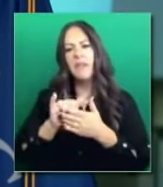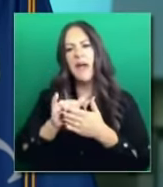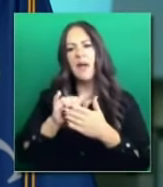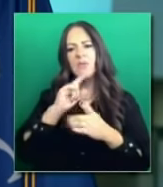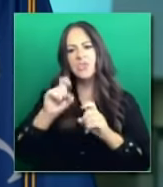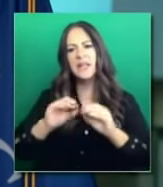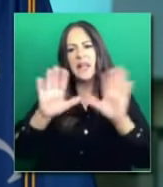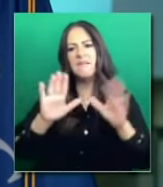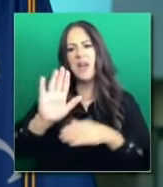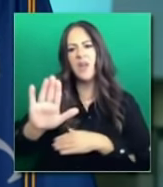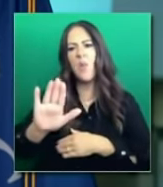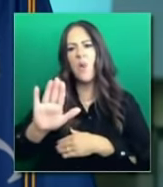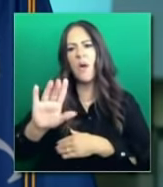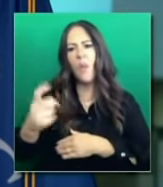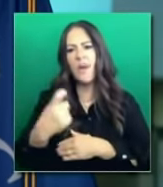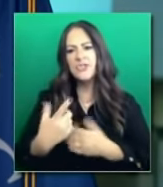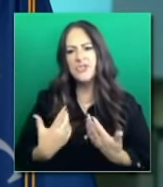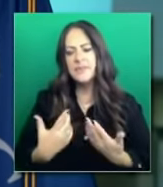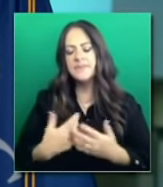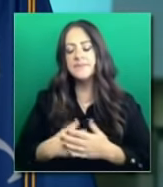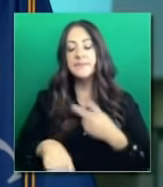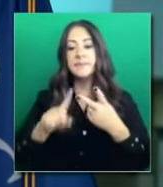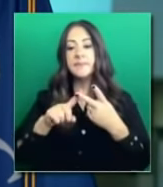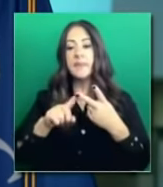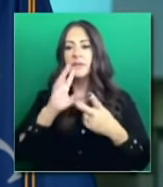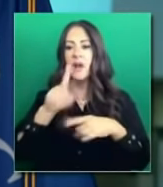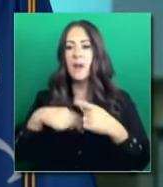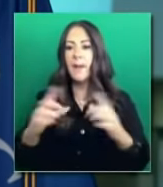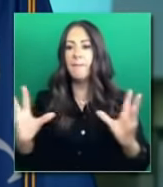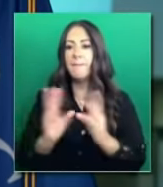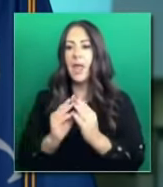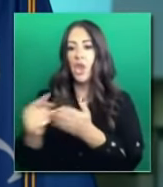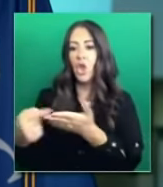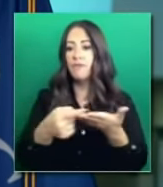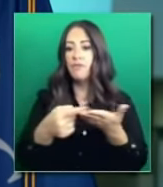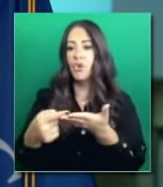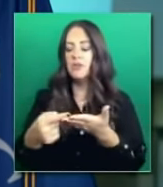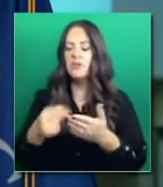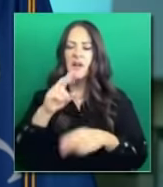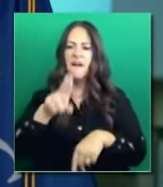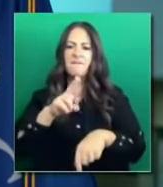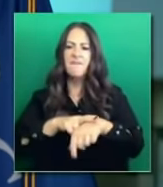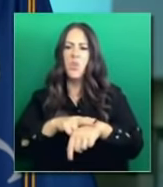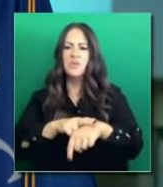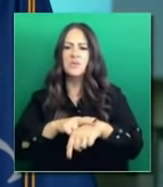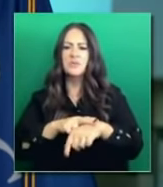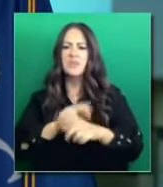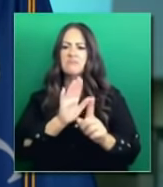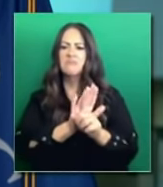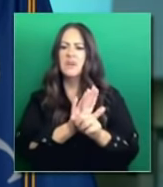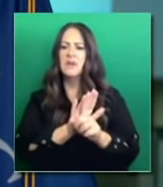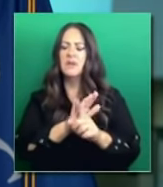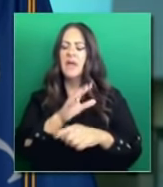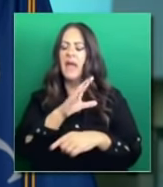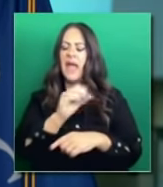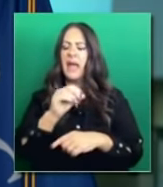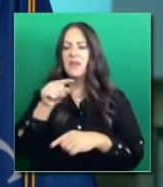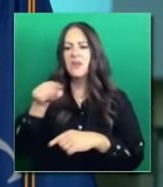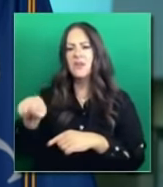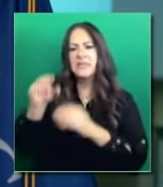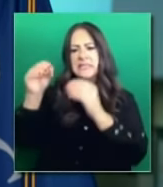as it relates to meeting and conferring, it's a principle. It's a foundational principle that workers should have a voice, that